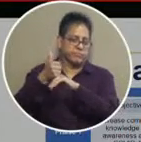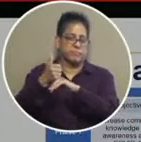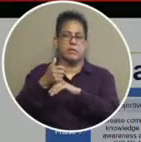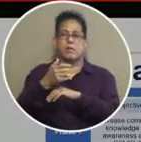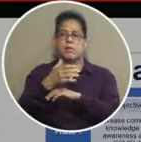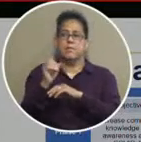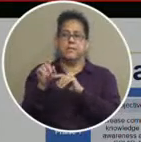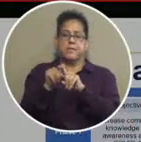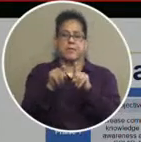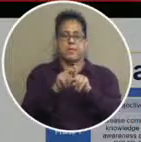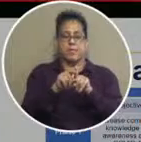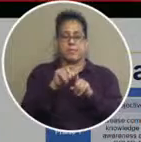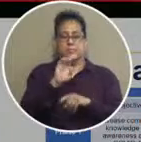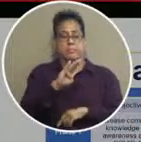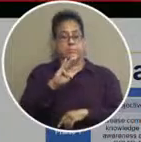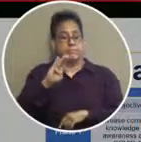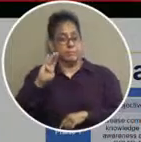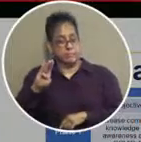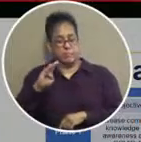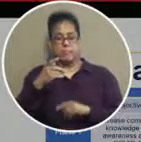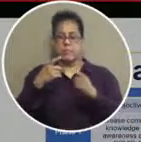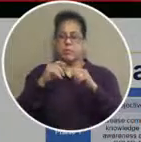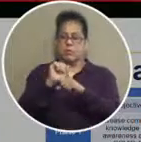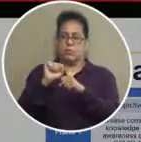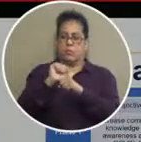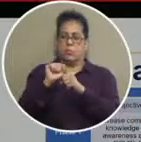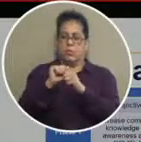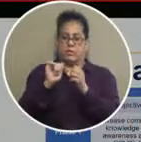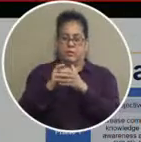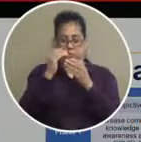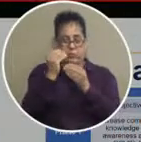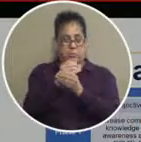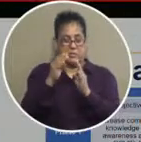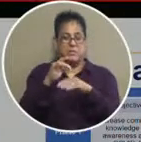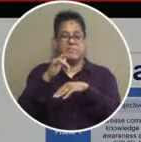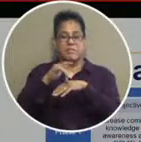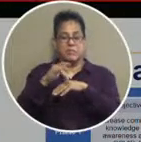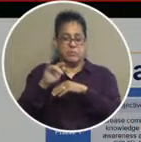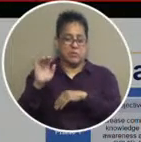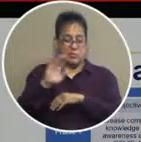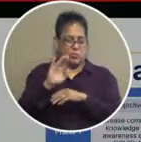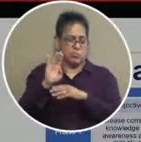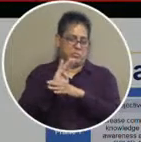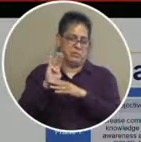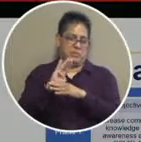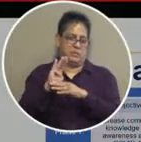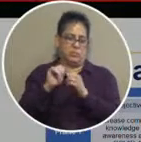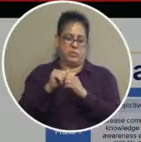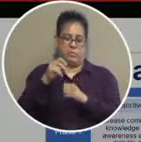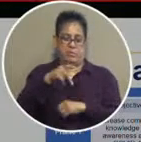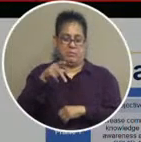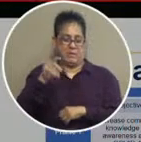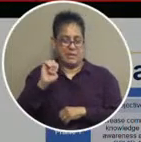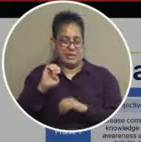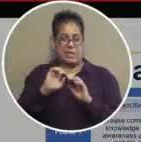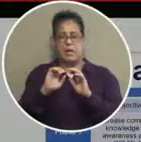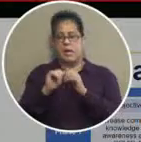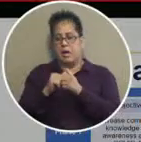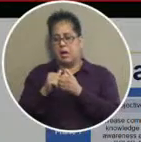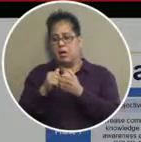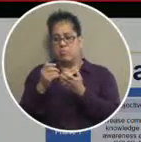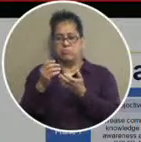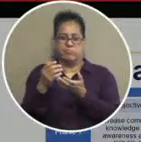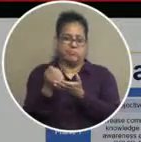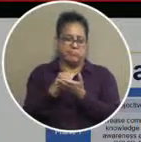the Better Business Bureau to make sure that information is available to those businesses in terms of PPE, how do they get